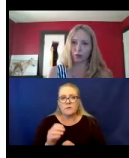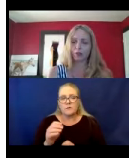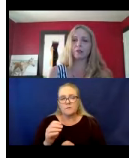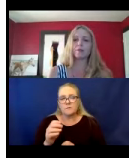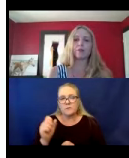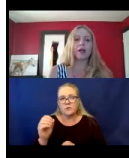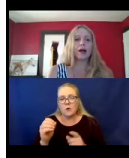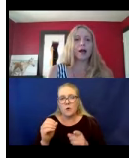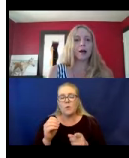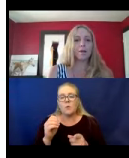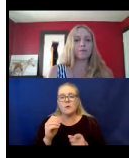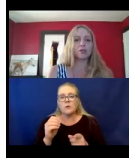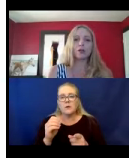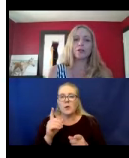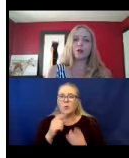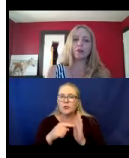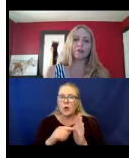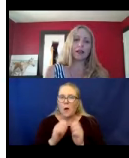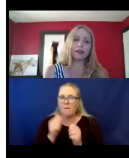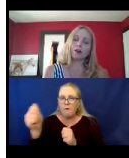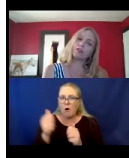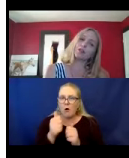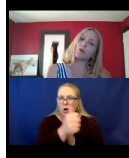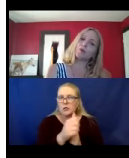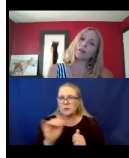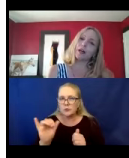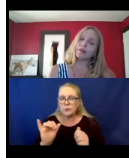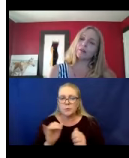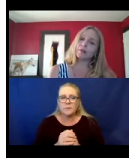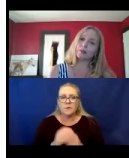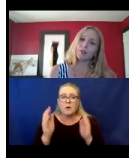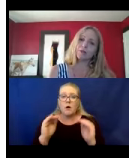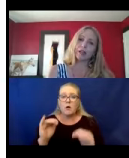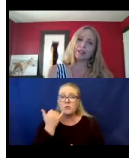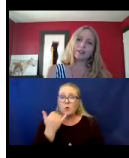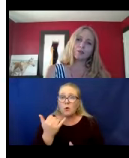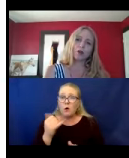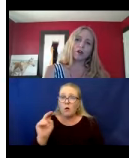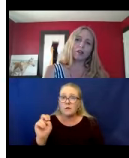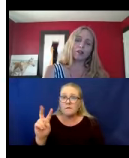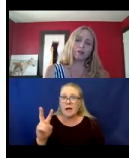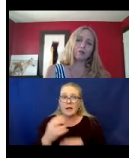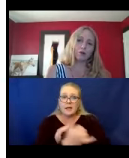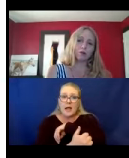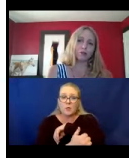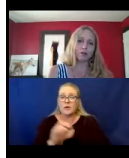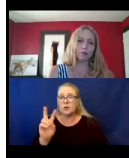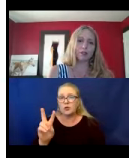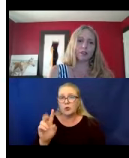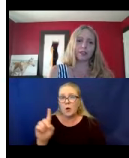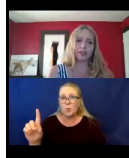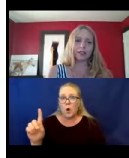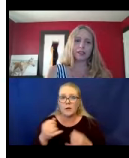Medicare insurance. You can also call the Nevada County 211 line, which if that doesn't work on your phone for